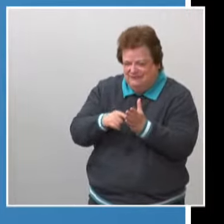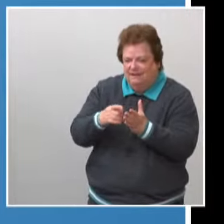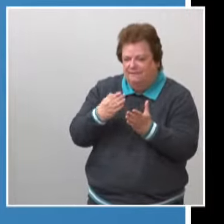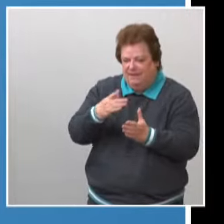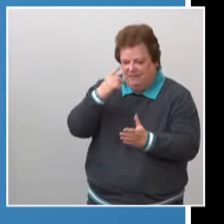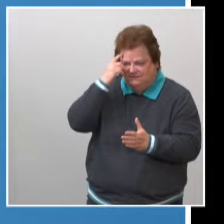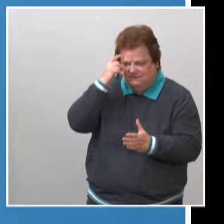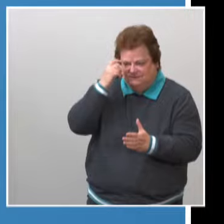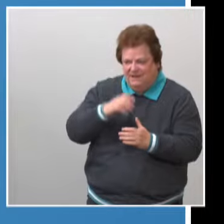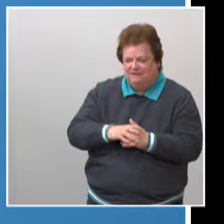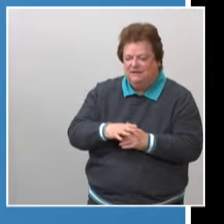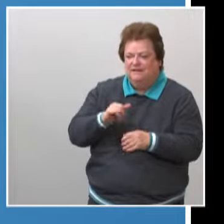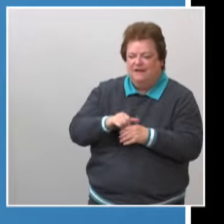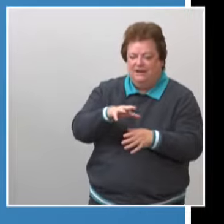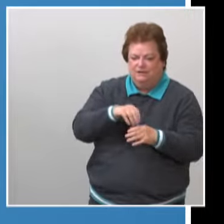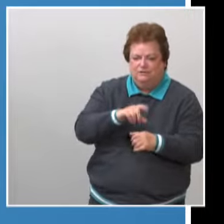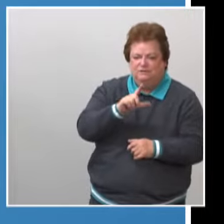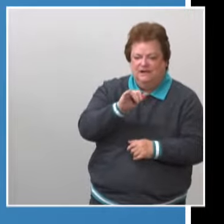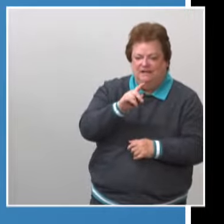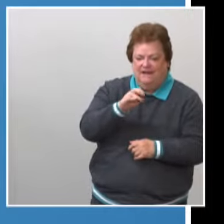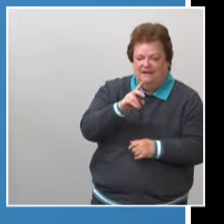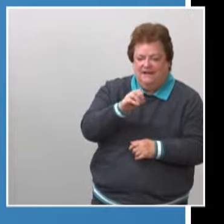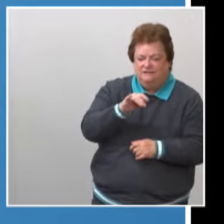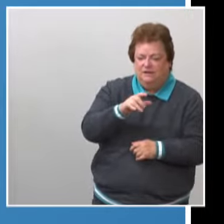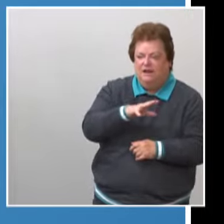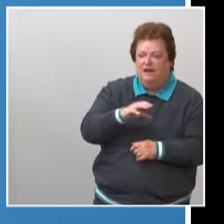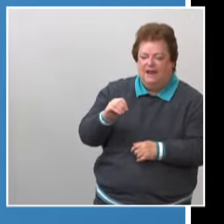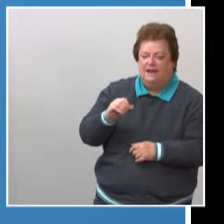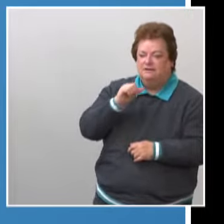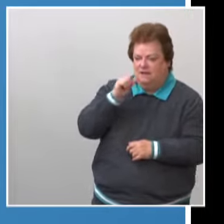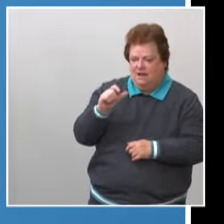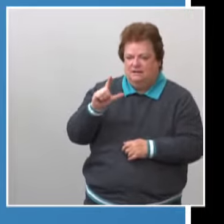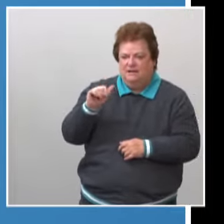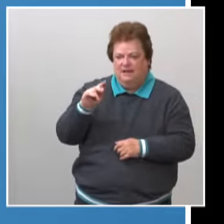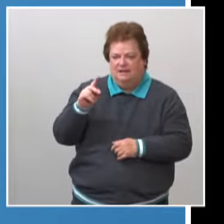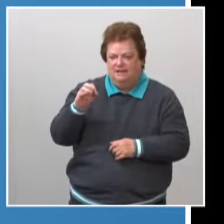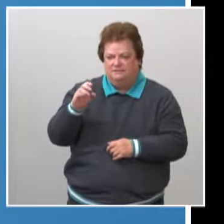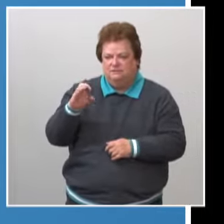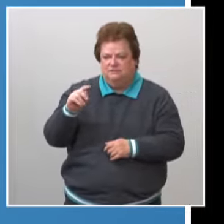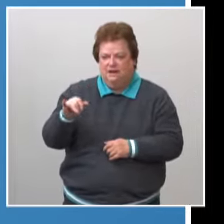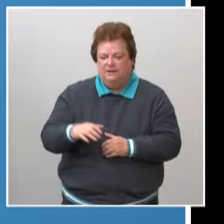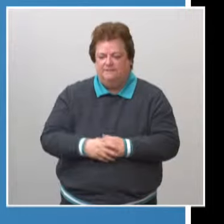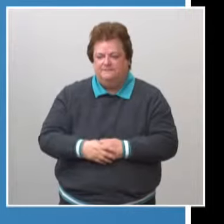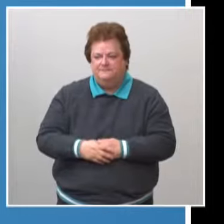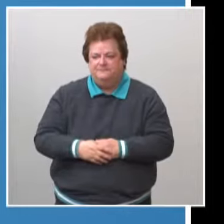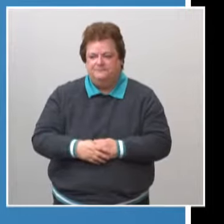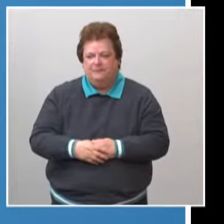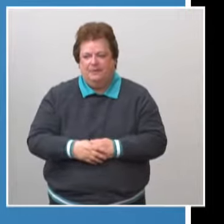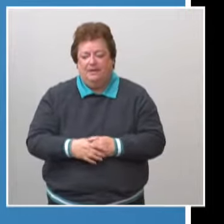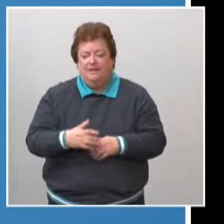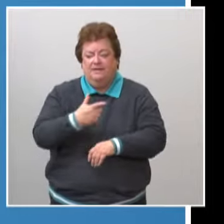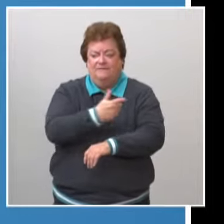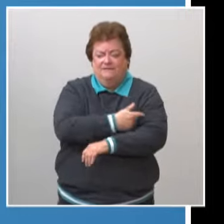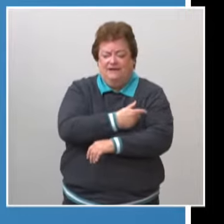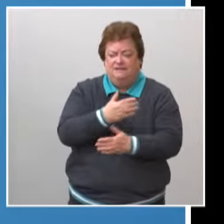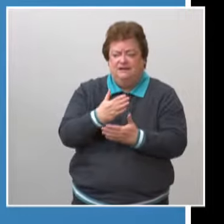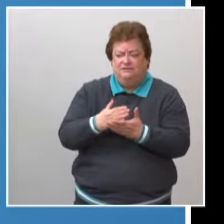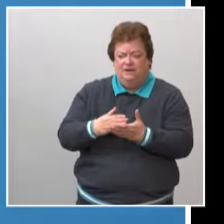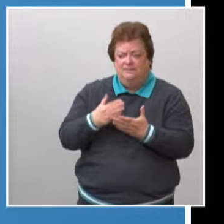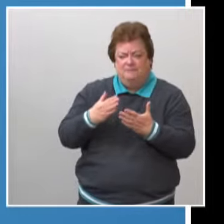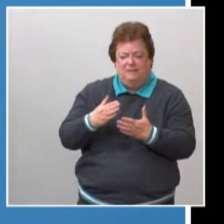This includes both Lancaster County and non-Lancaster County residents. The vaccination section may